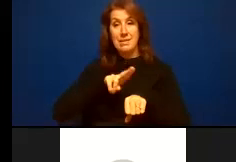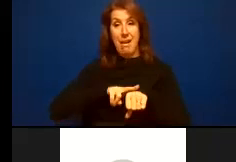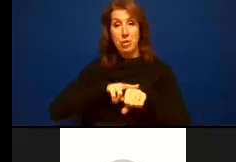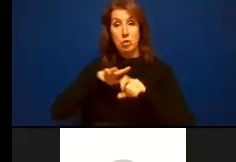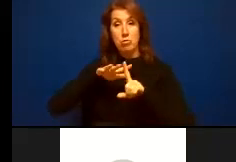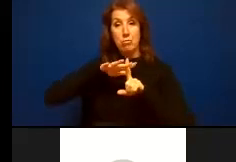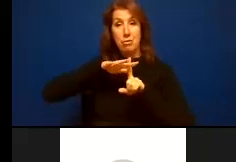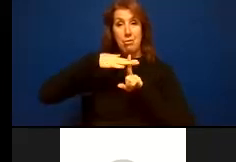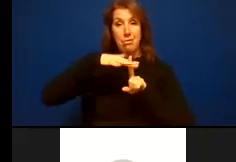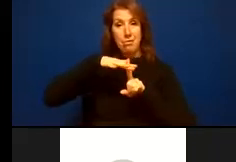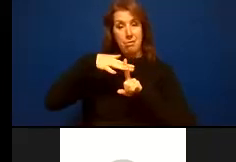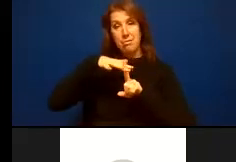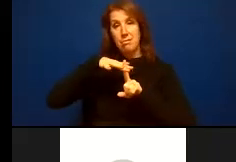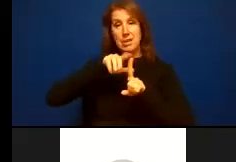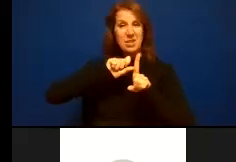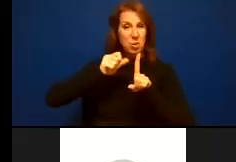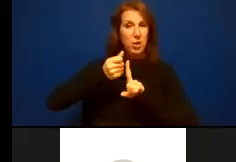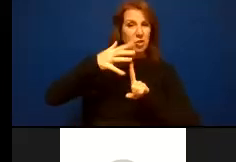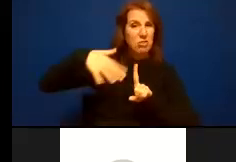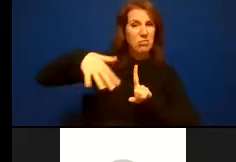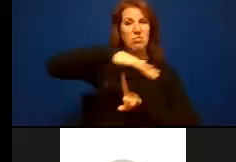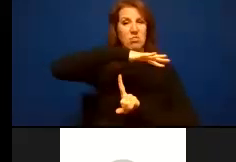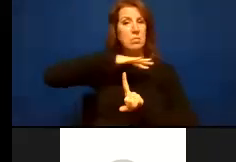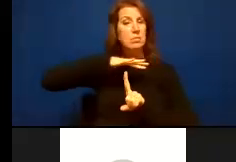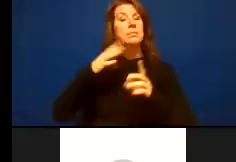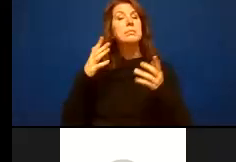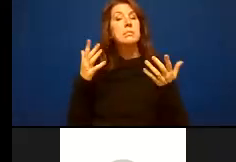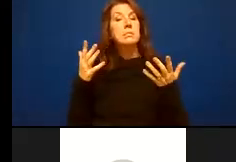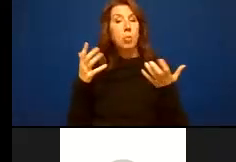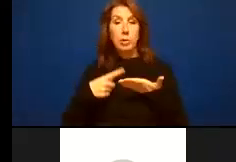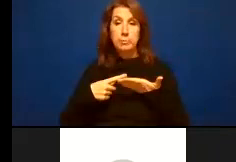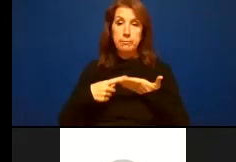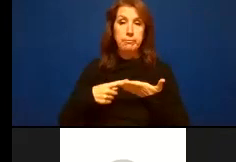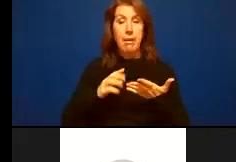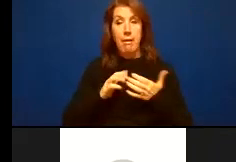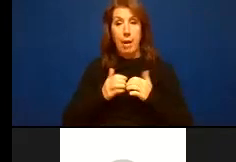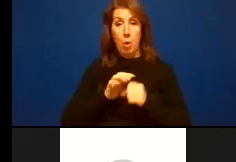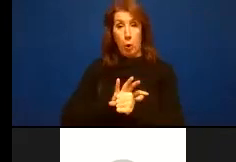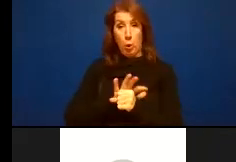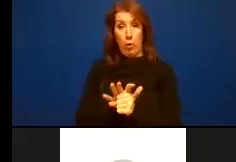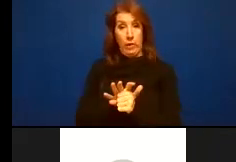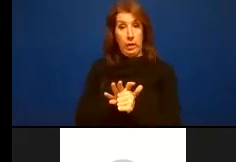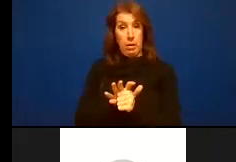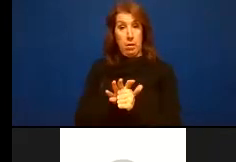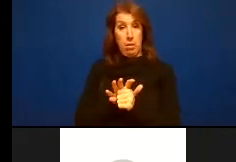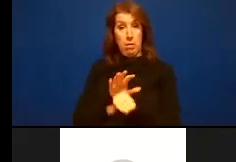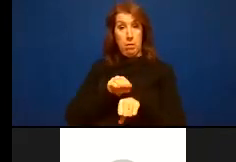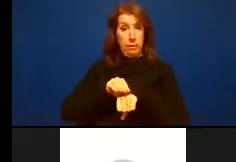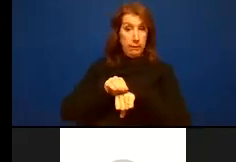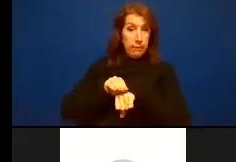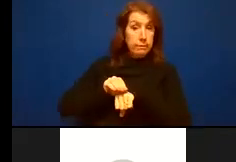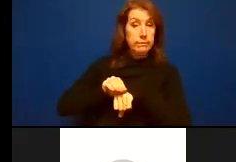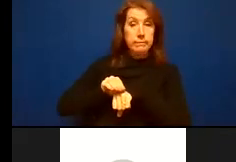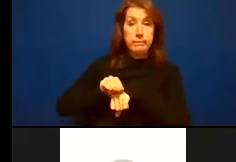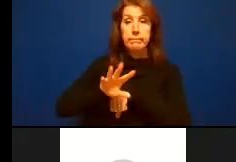context. And I will talk a little bit about how COVID has impacted a